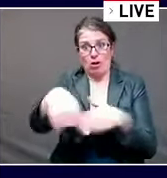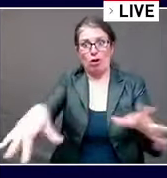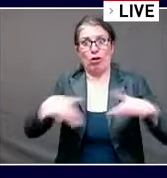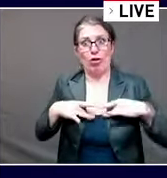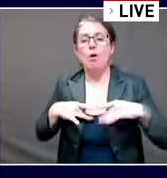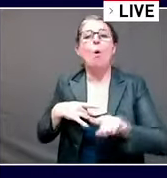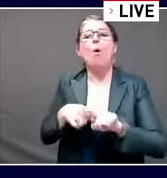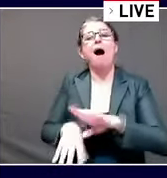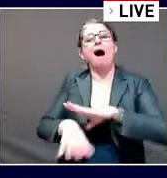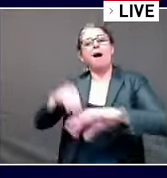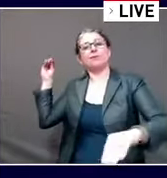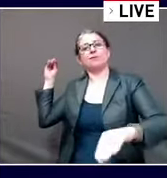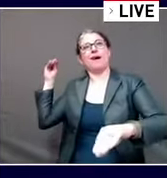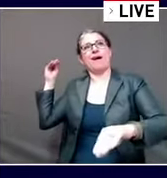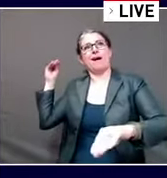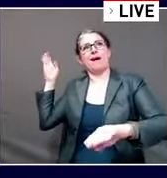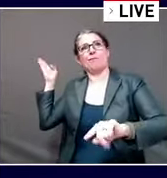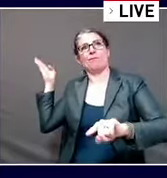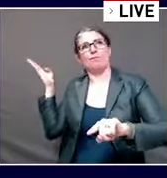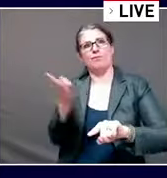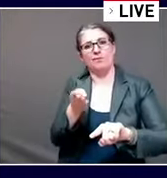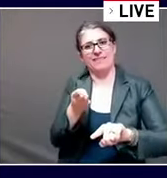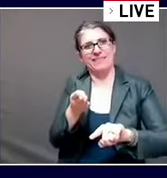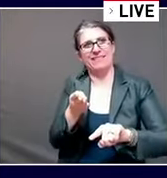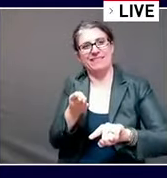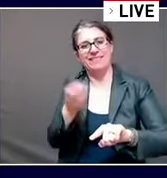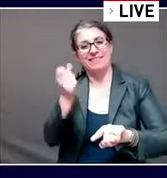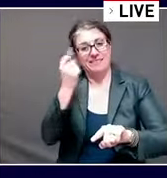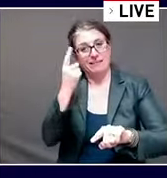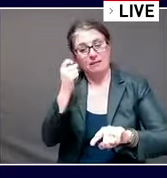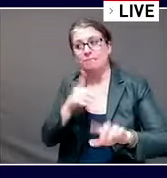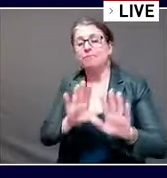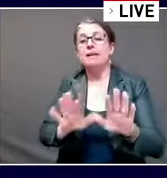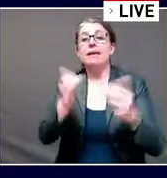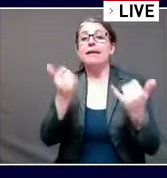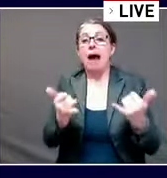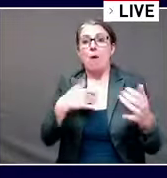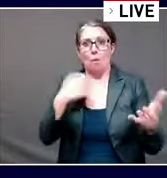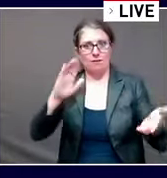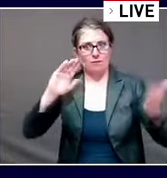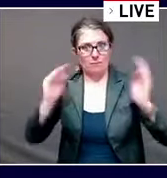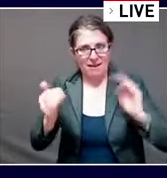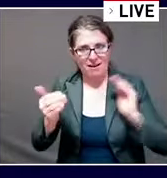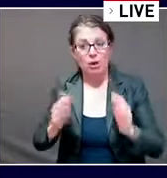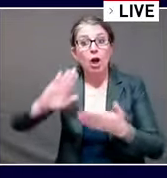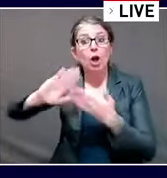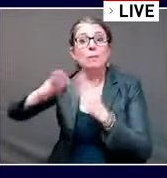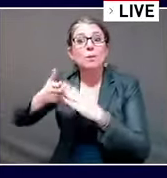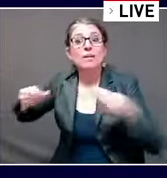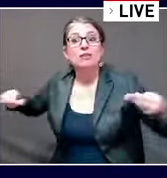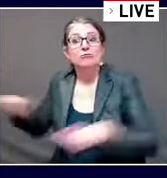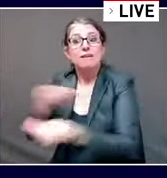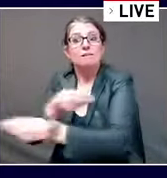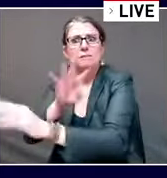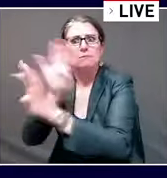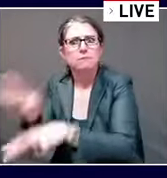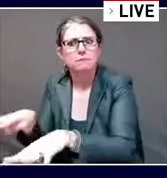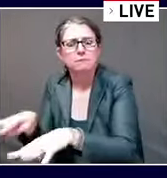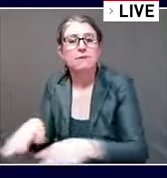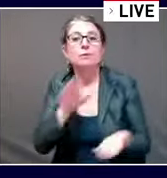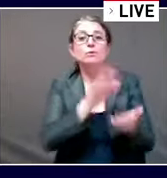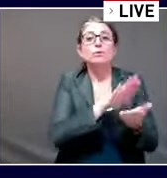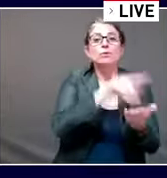in schools. Over the past now 2+ months into the school year, we have thankfully seen